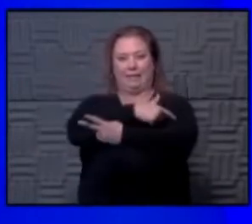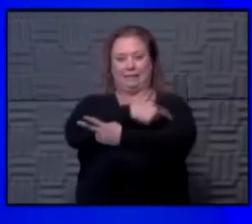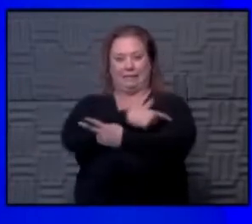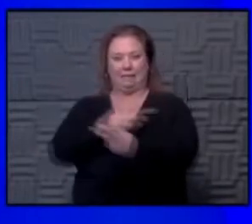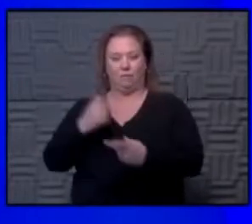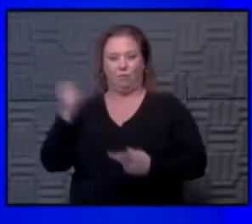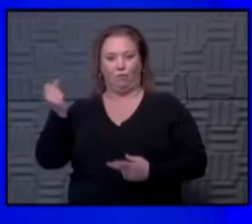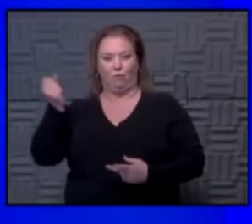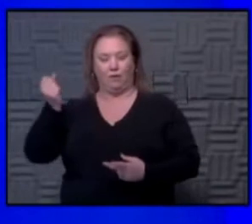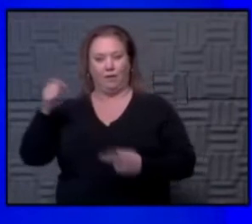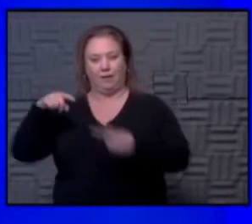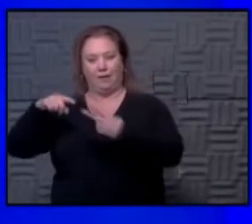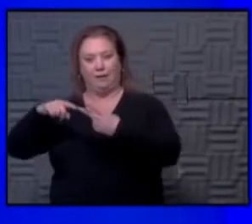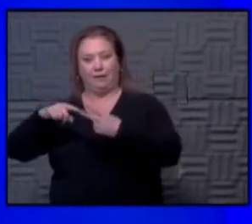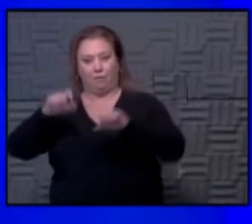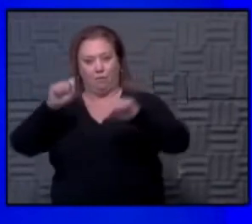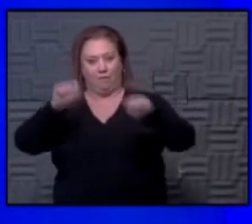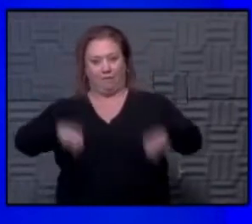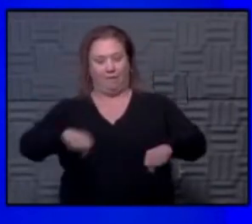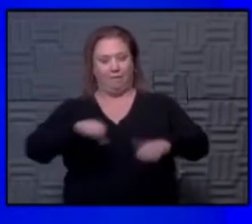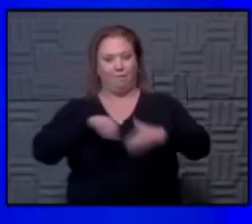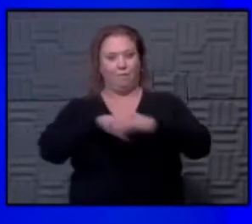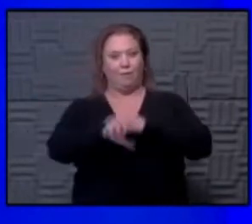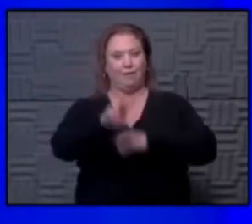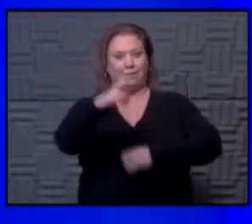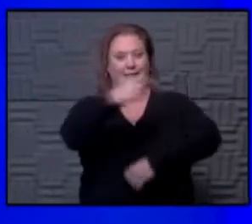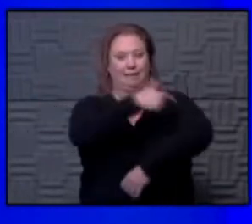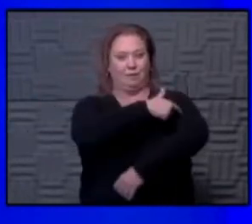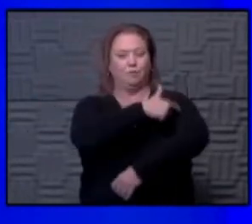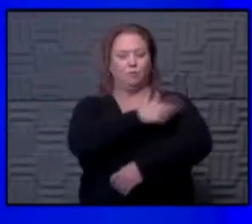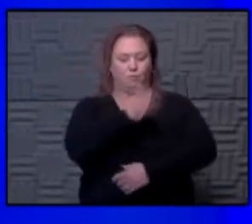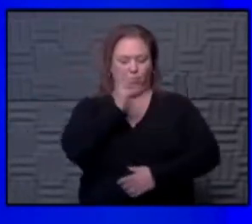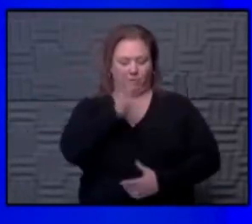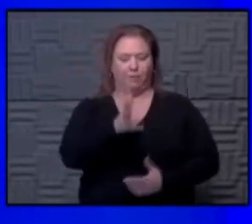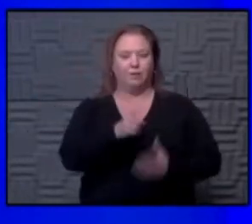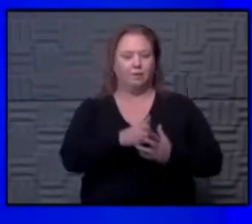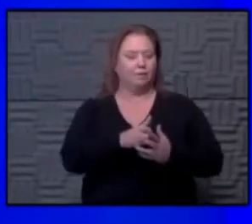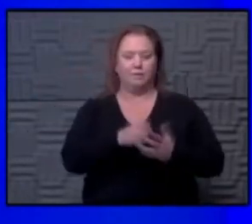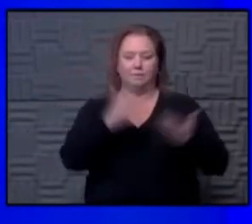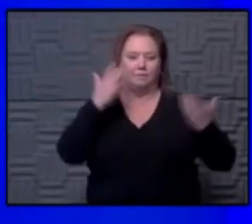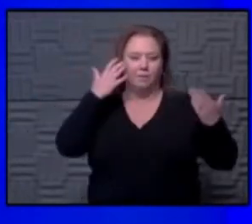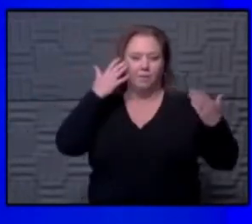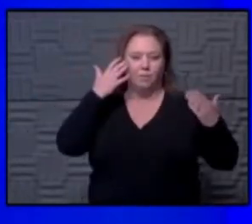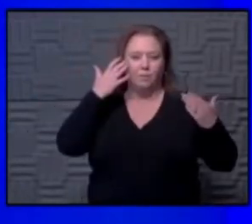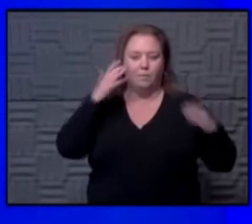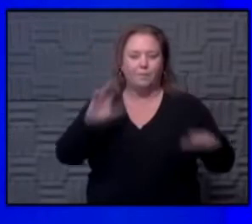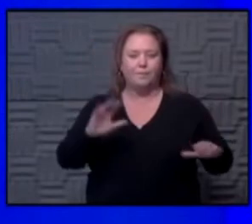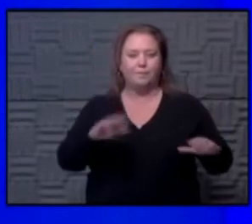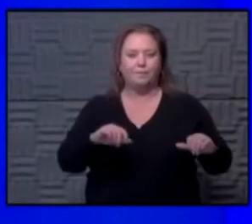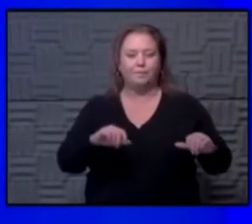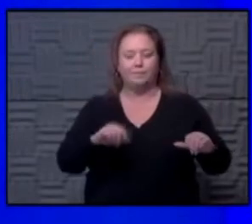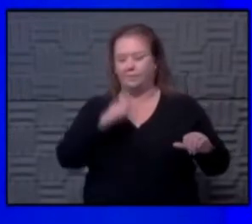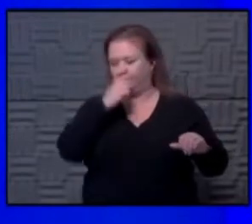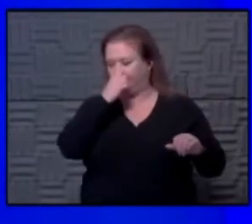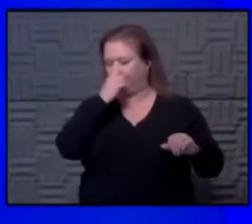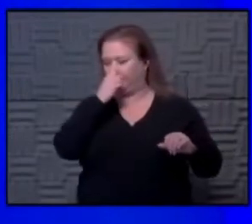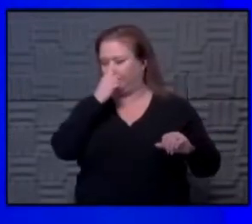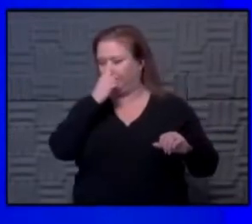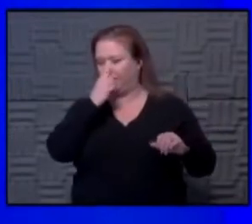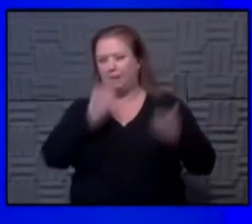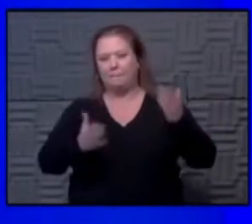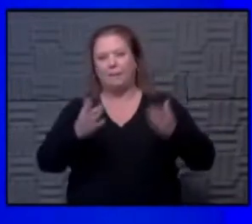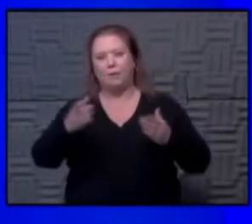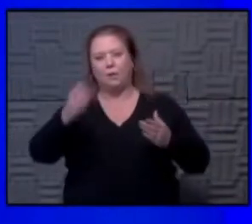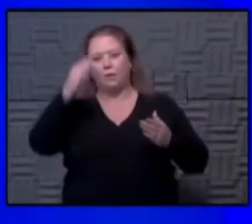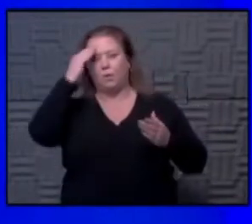already. So those that can get the second dose will be able to get the second dose. We don't know and maybe you